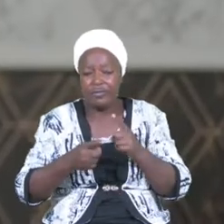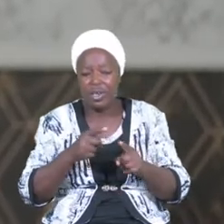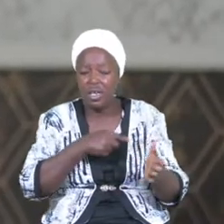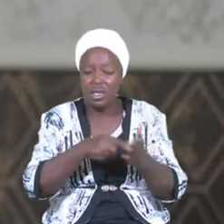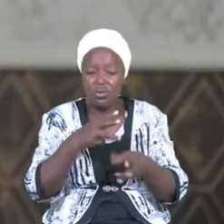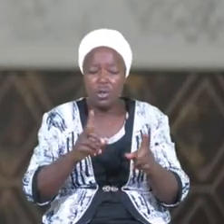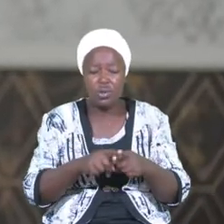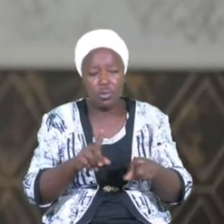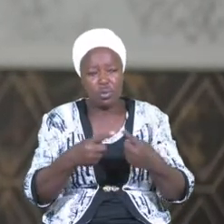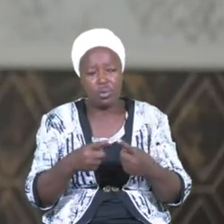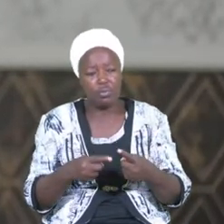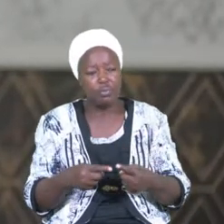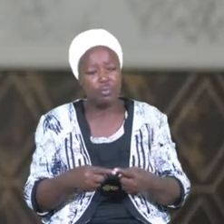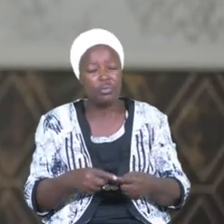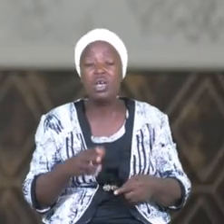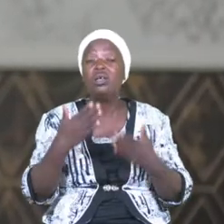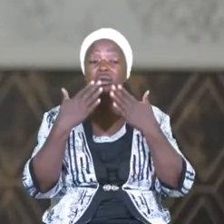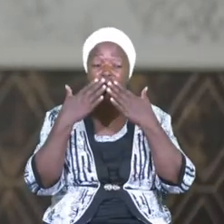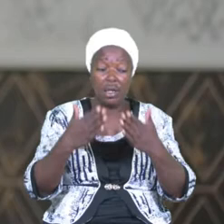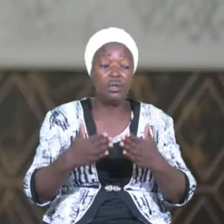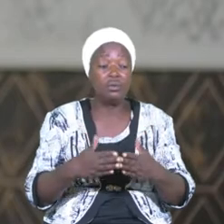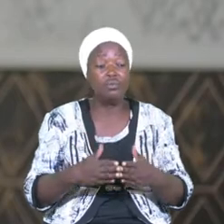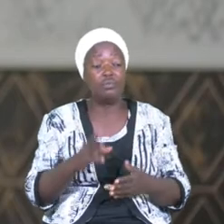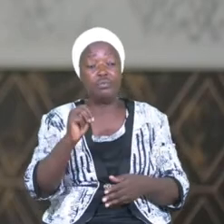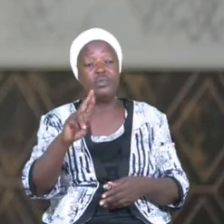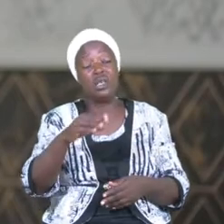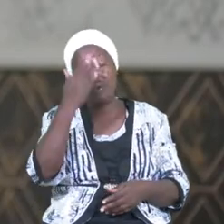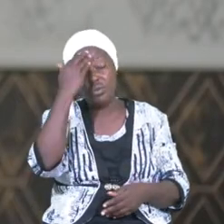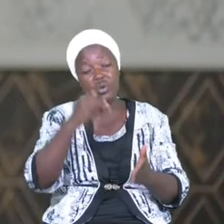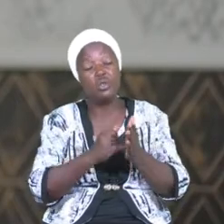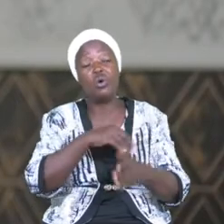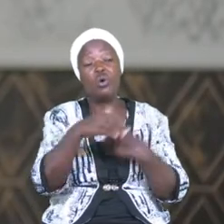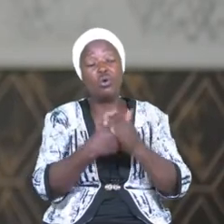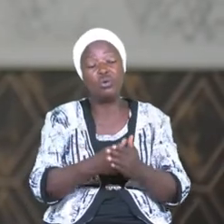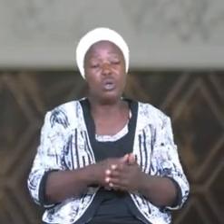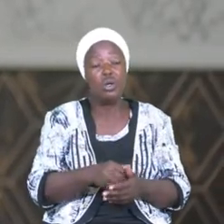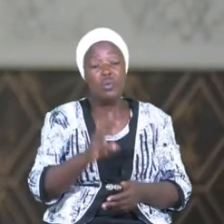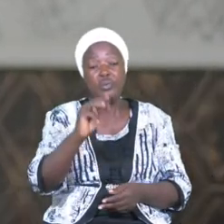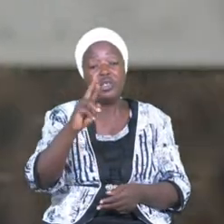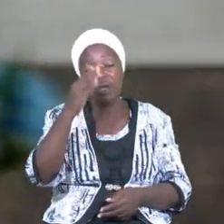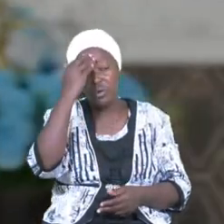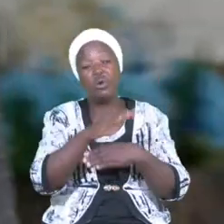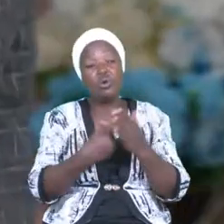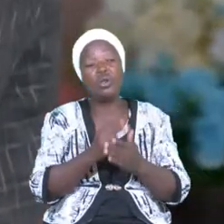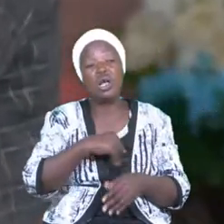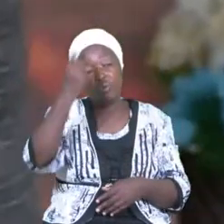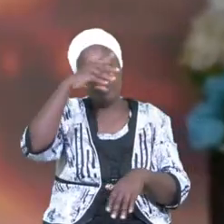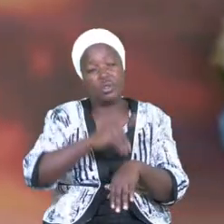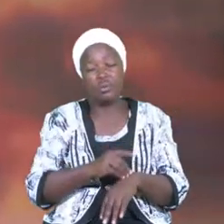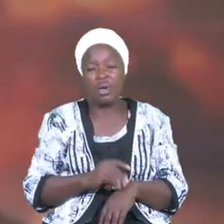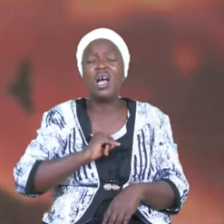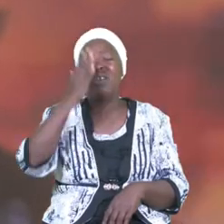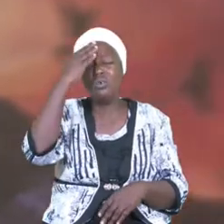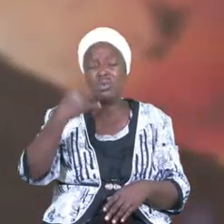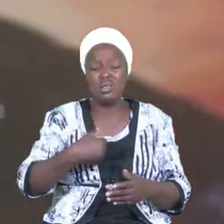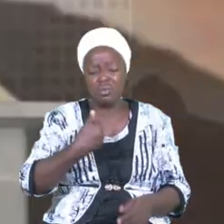Thank you very much. Mr. Know-it-all, Mr. Wisdom, I know it myself. And you try, and you